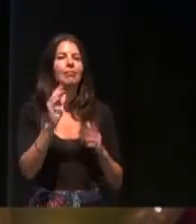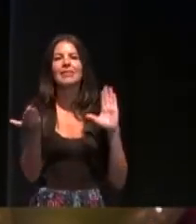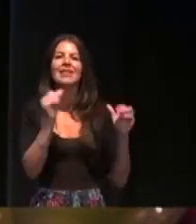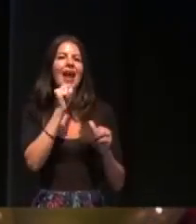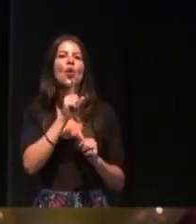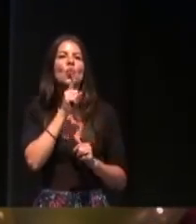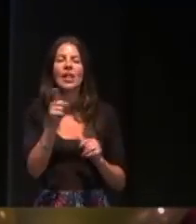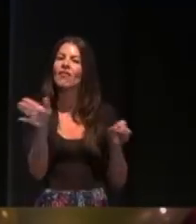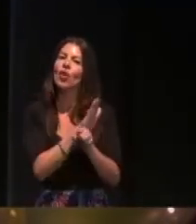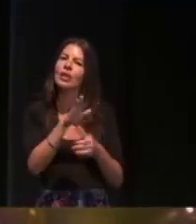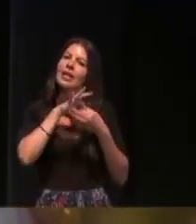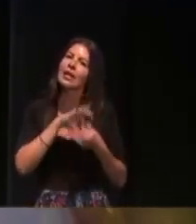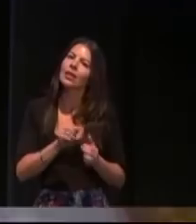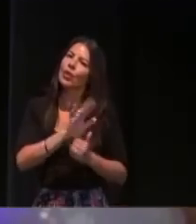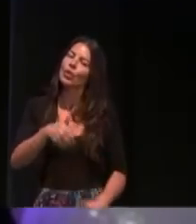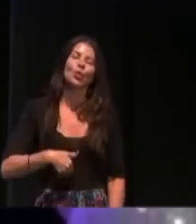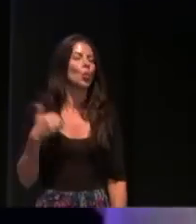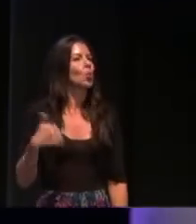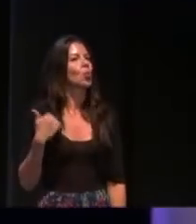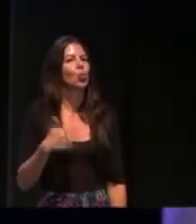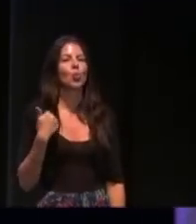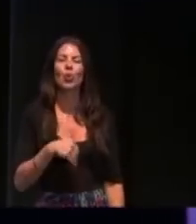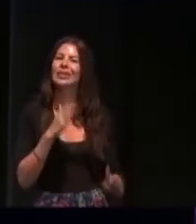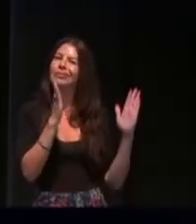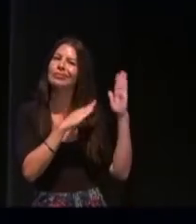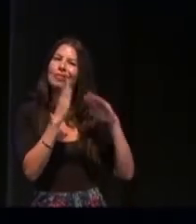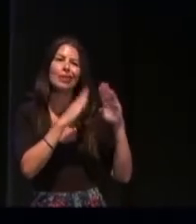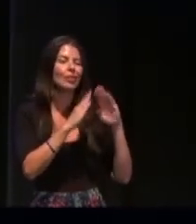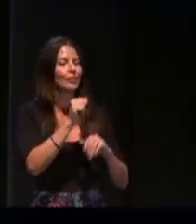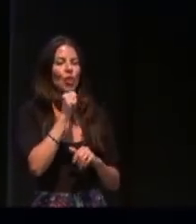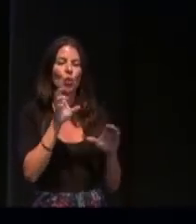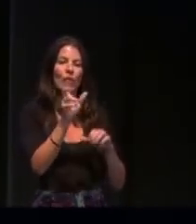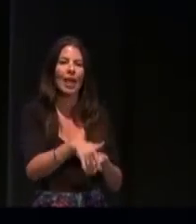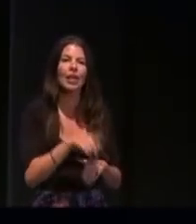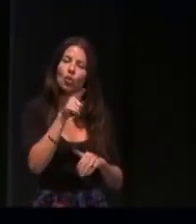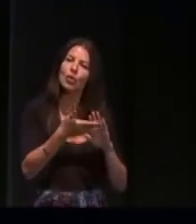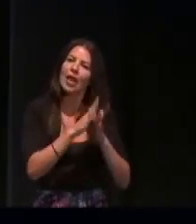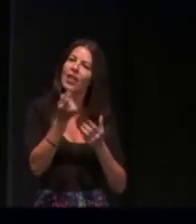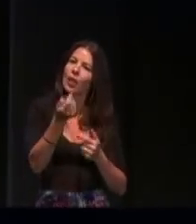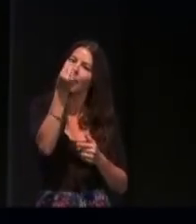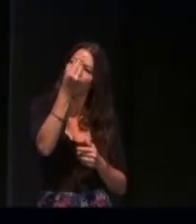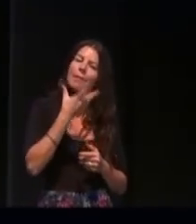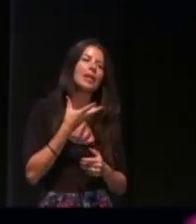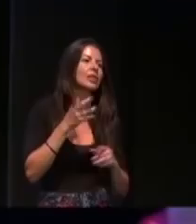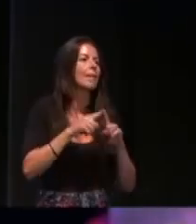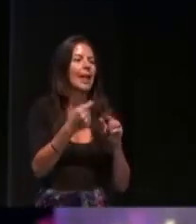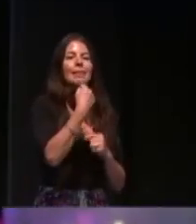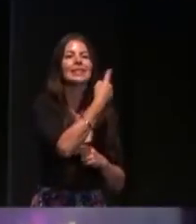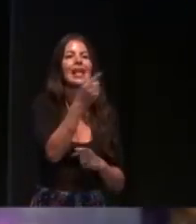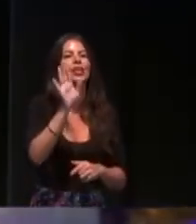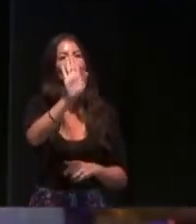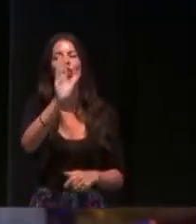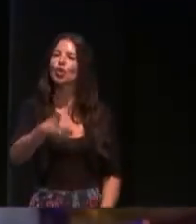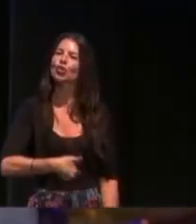soul, you're in trouble. Don't do it. You can get a little information out there, but I'm telling you, your